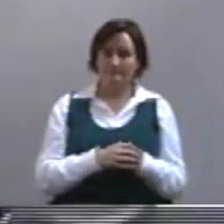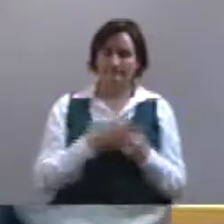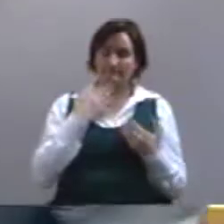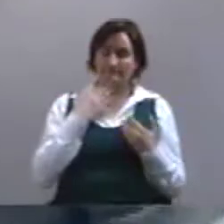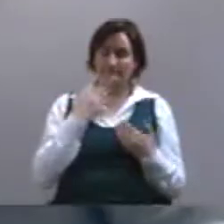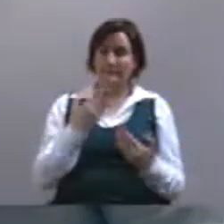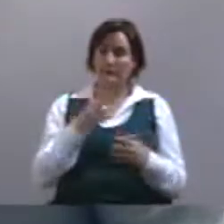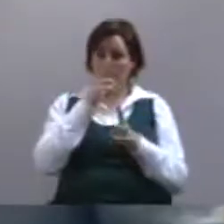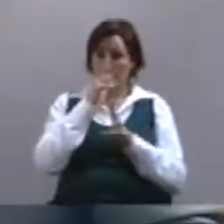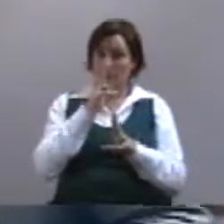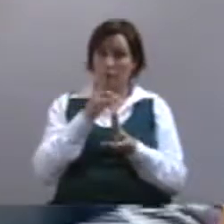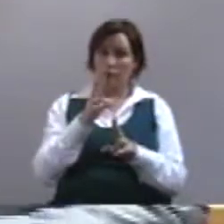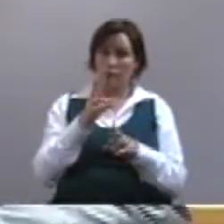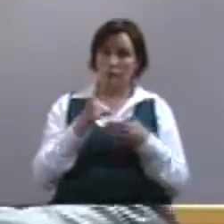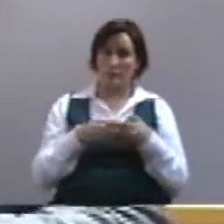Member.